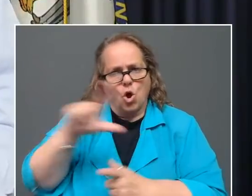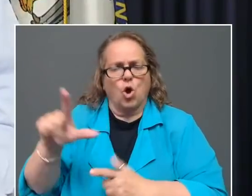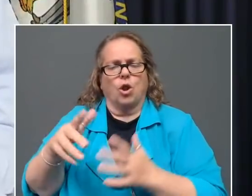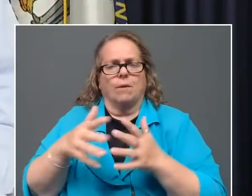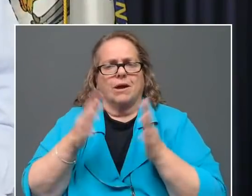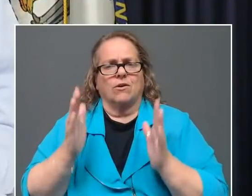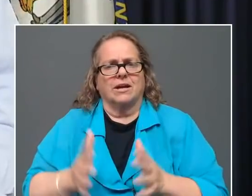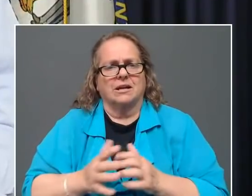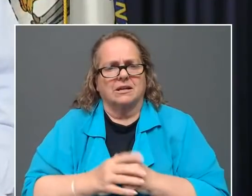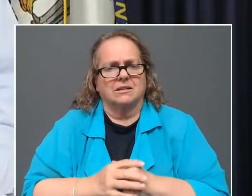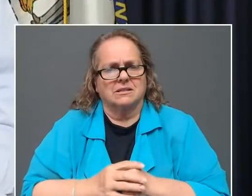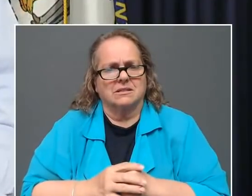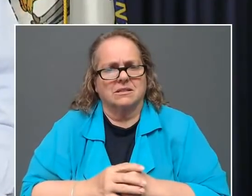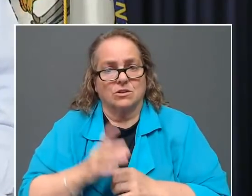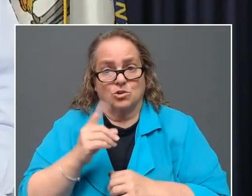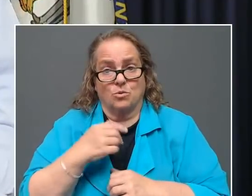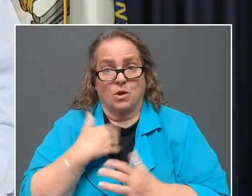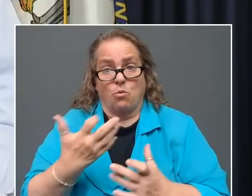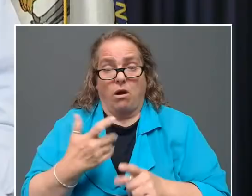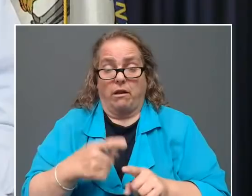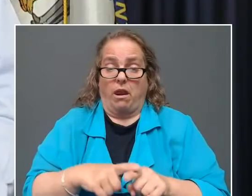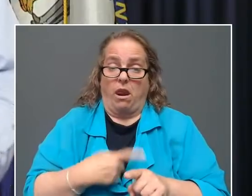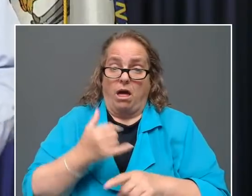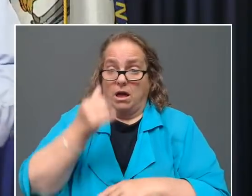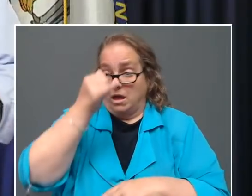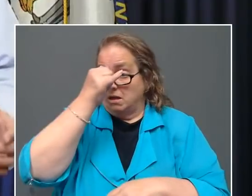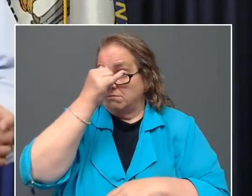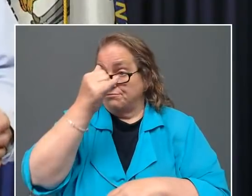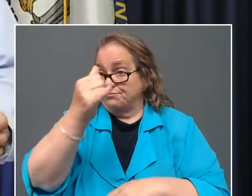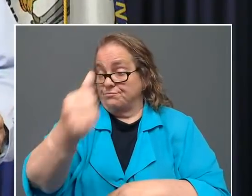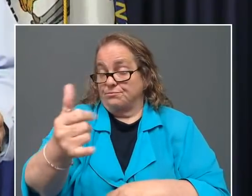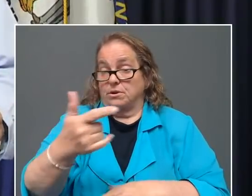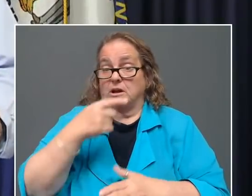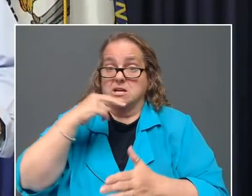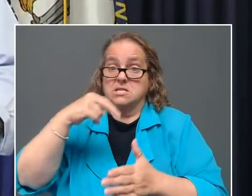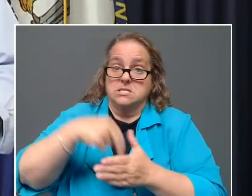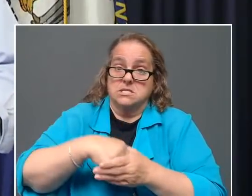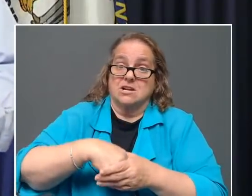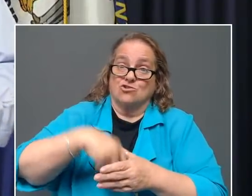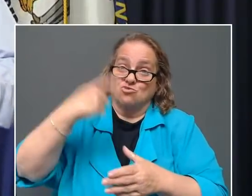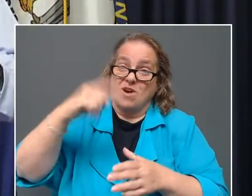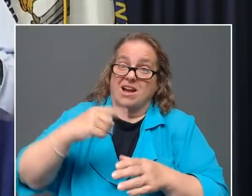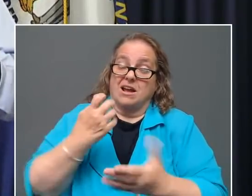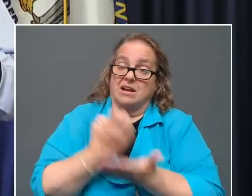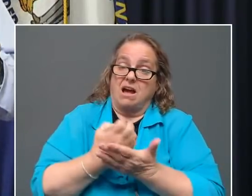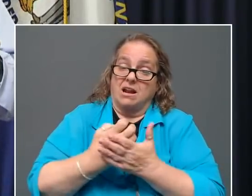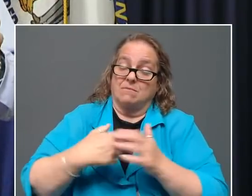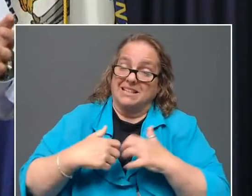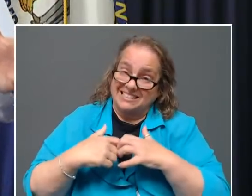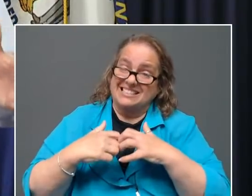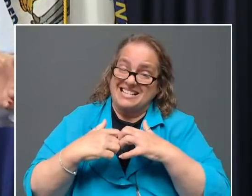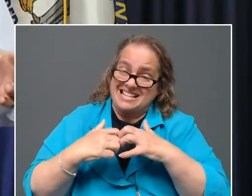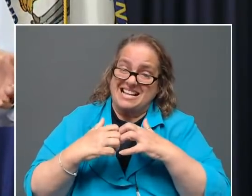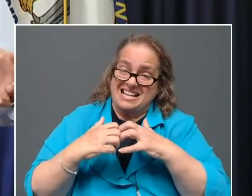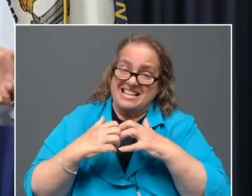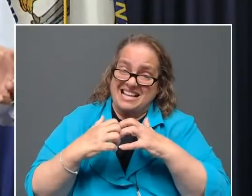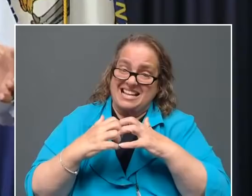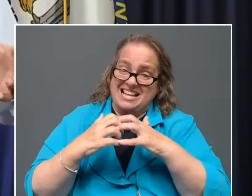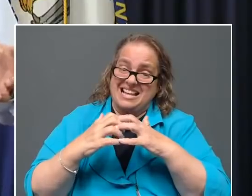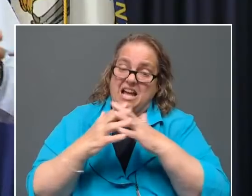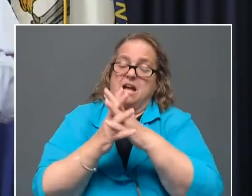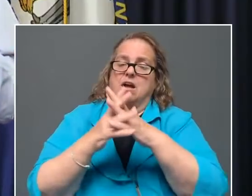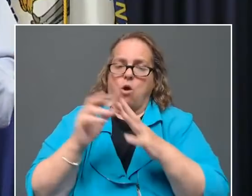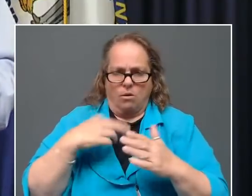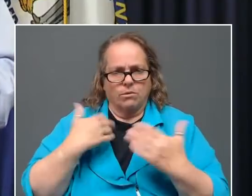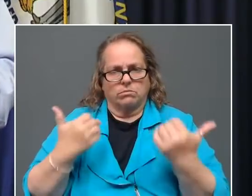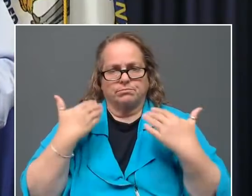Again, do we want a long, drawn-out recession, or do we want to get our economy booming again? The difference between before that last